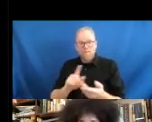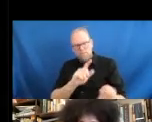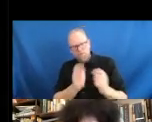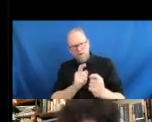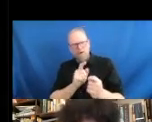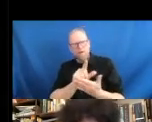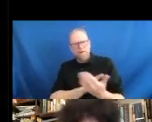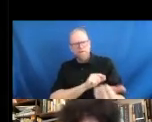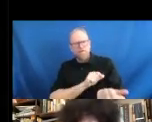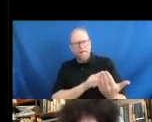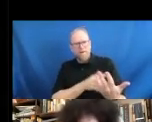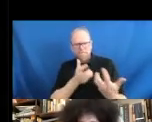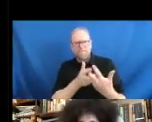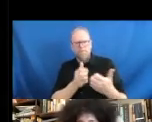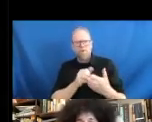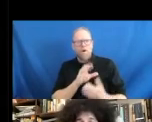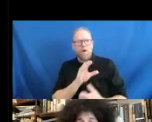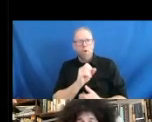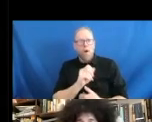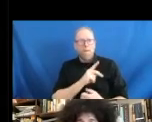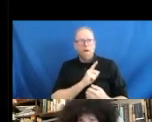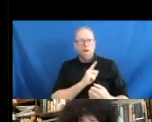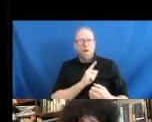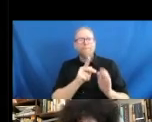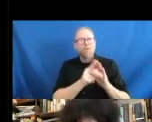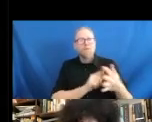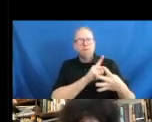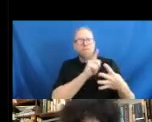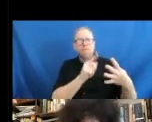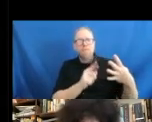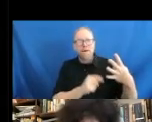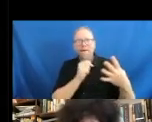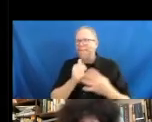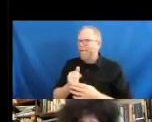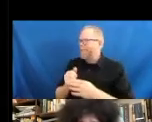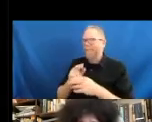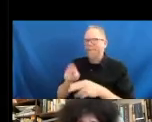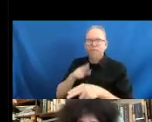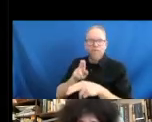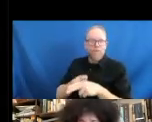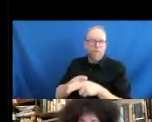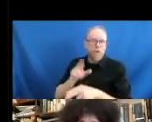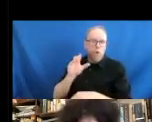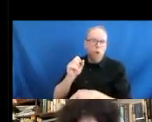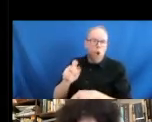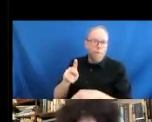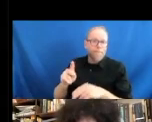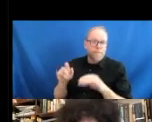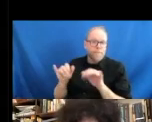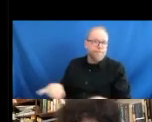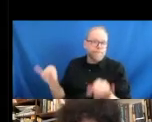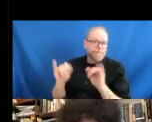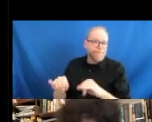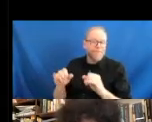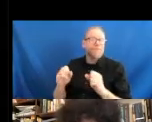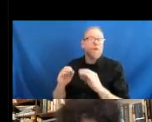to align with cooperative principles rather than conventional corporate norms. So, how do you begin